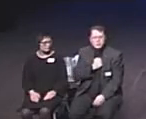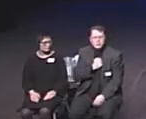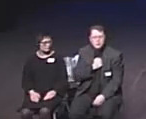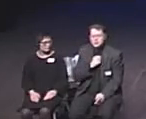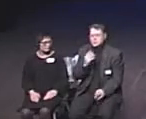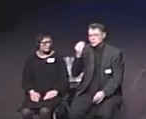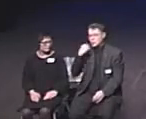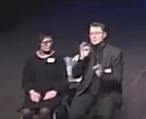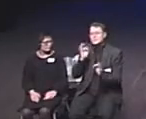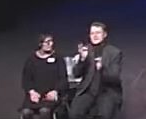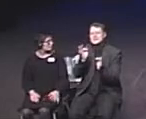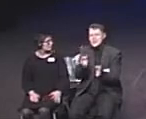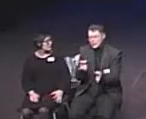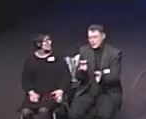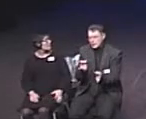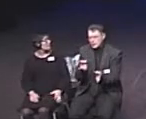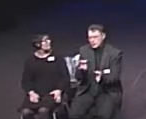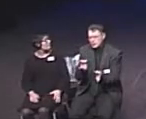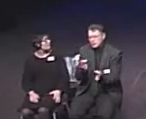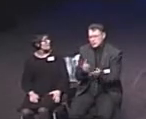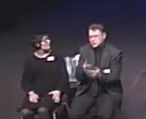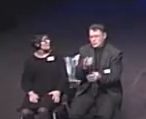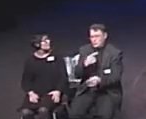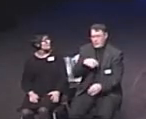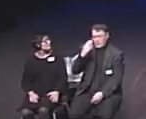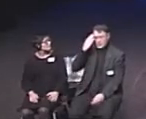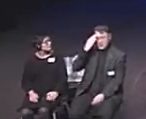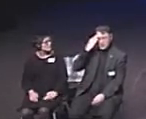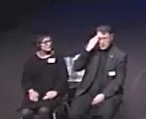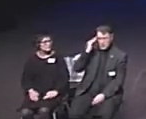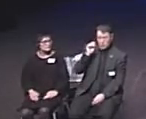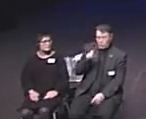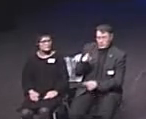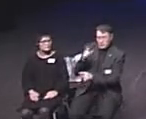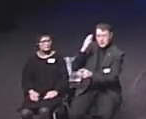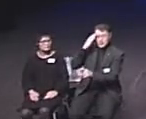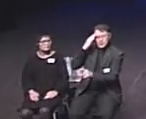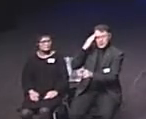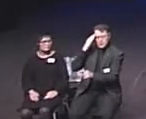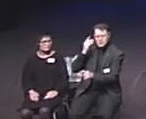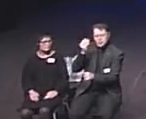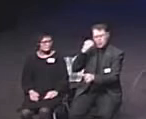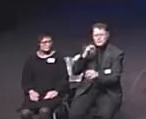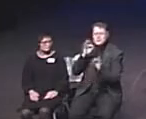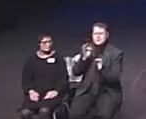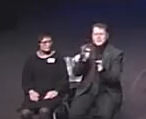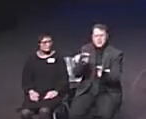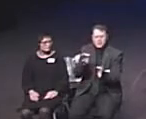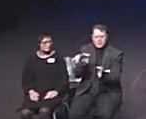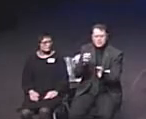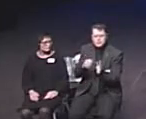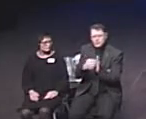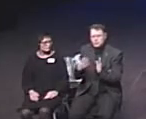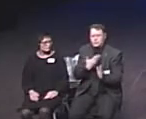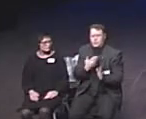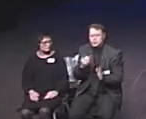we learn it. And that is because I know and we know that how we learn things is a very big part of what you learn.